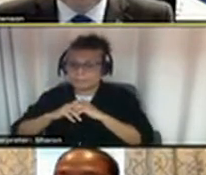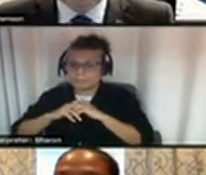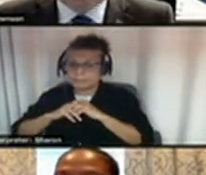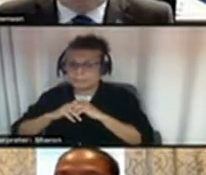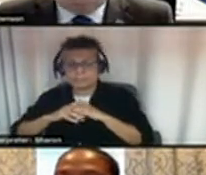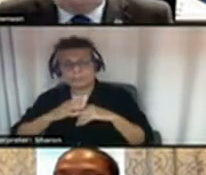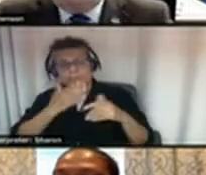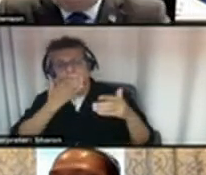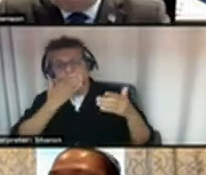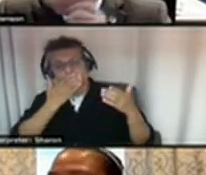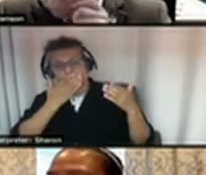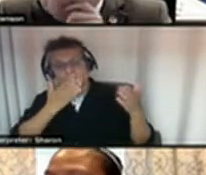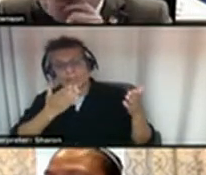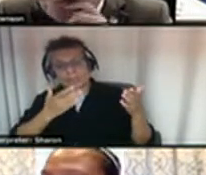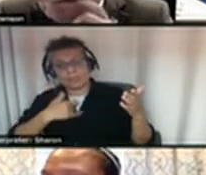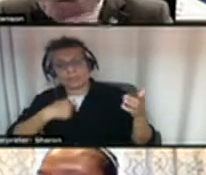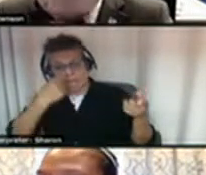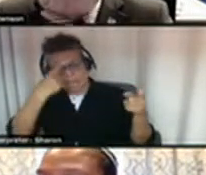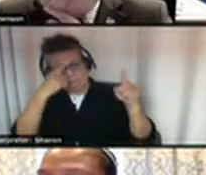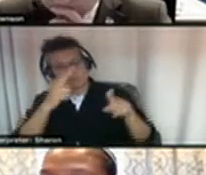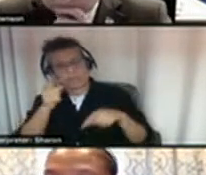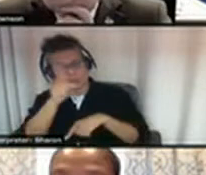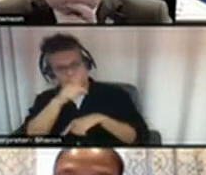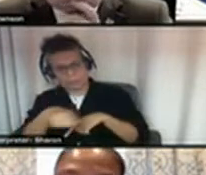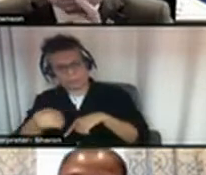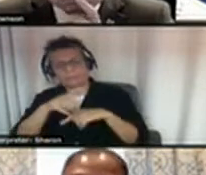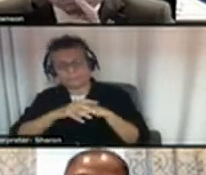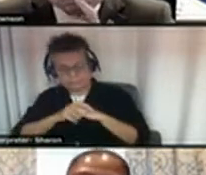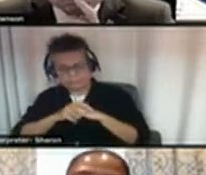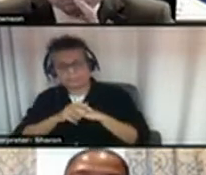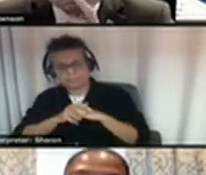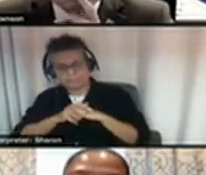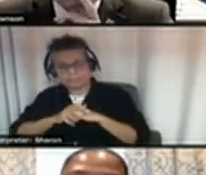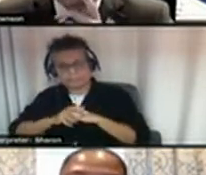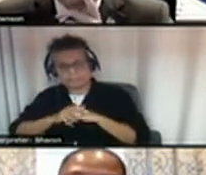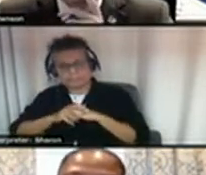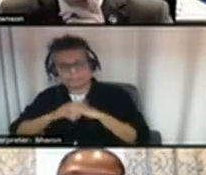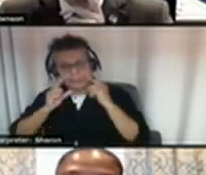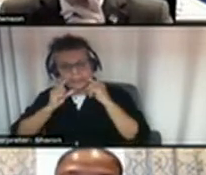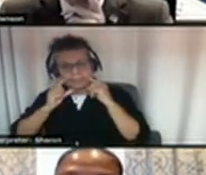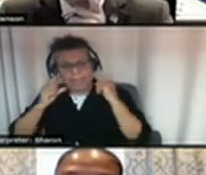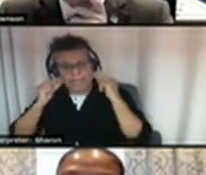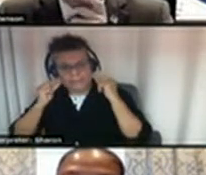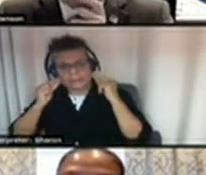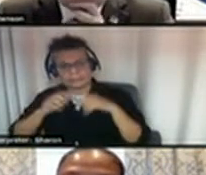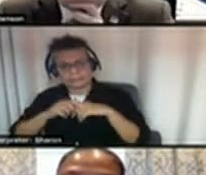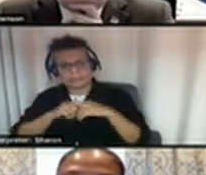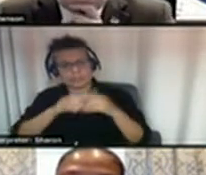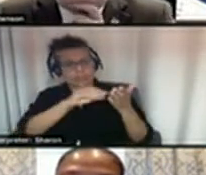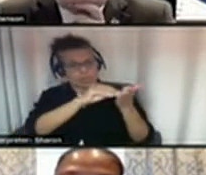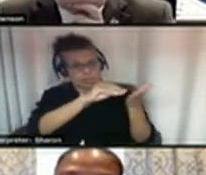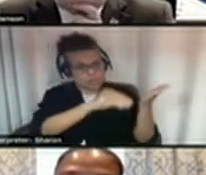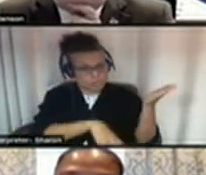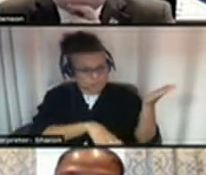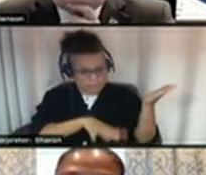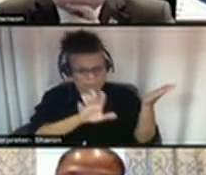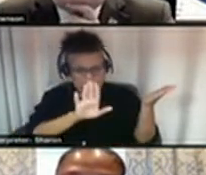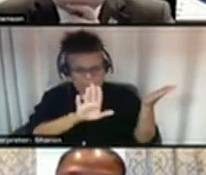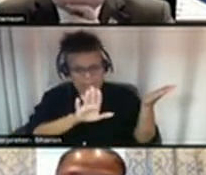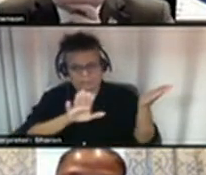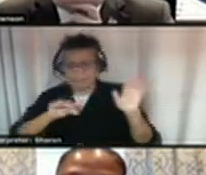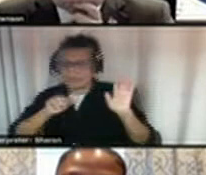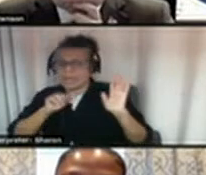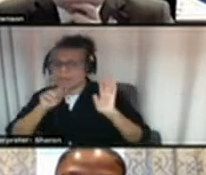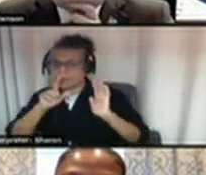Thank you, Mr. Chairman. I'm just in agreement with everyone else regarding the masking for the students. But I don't know if this